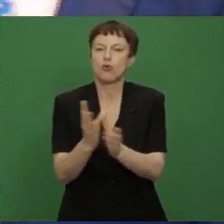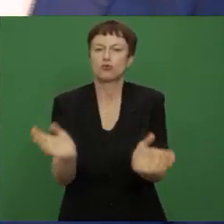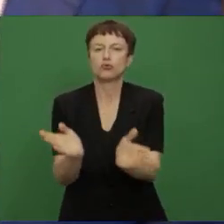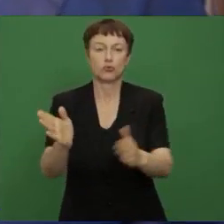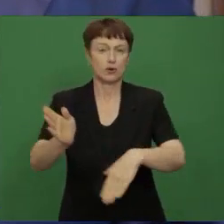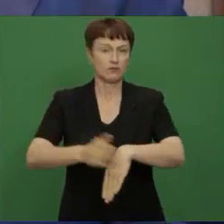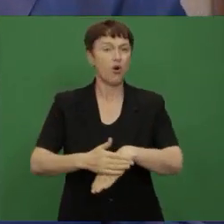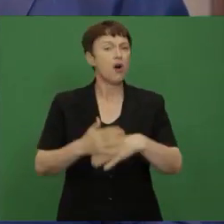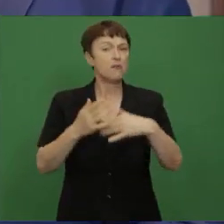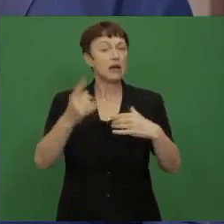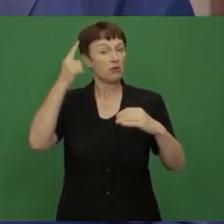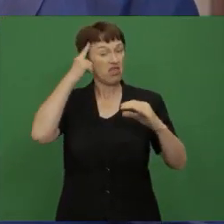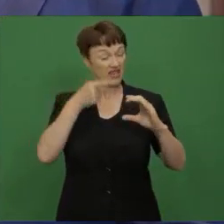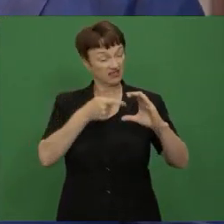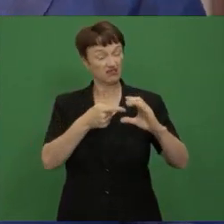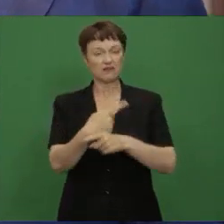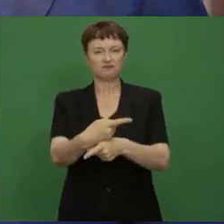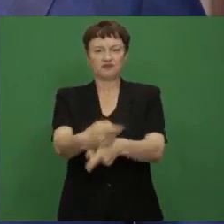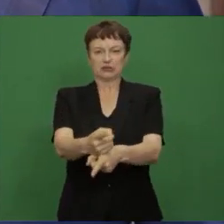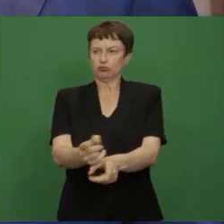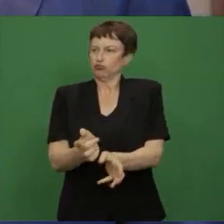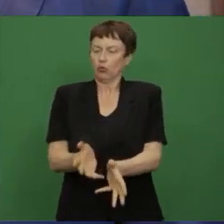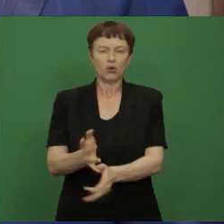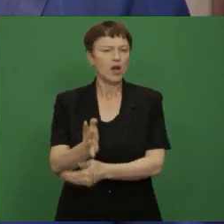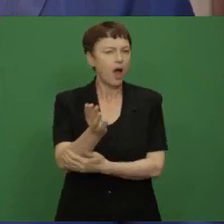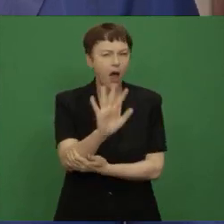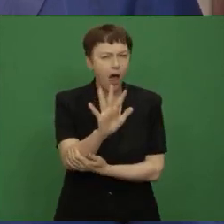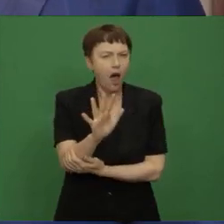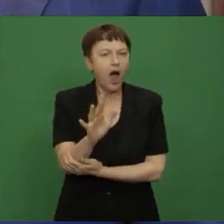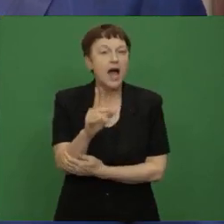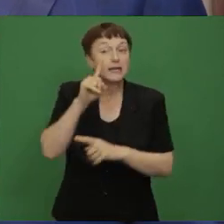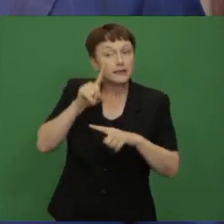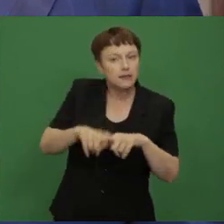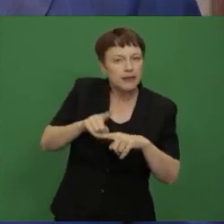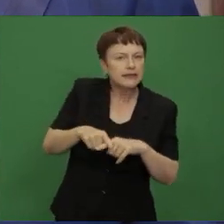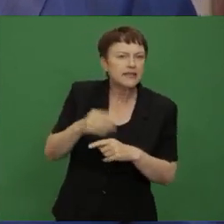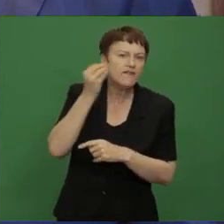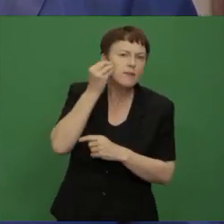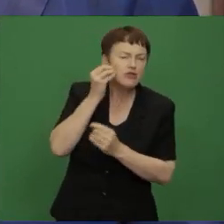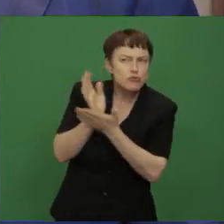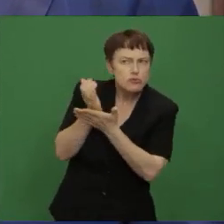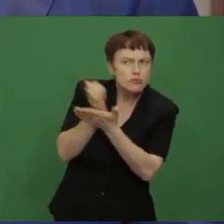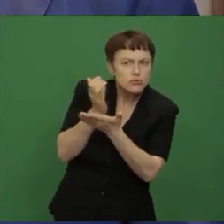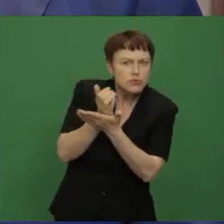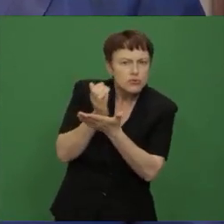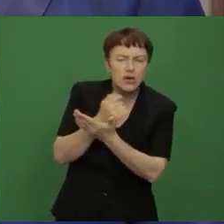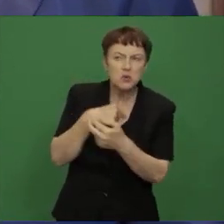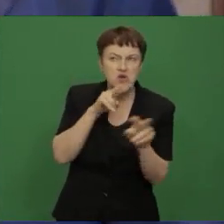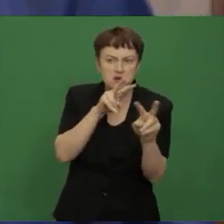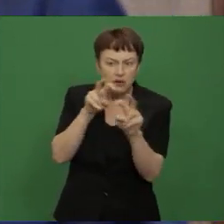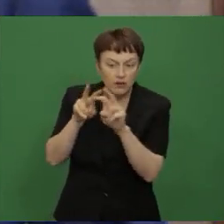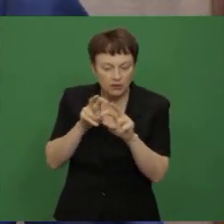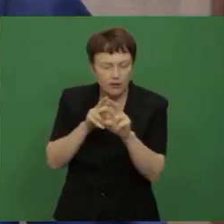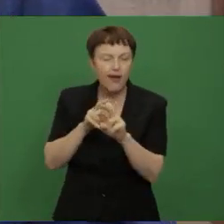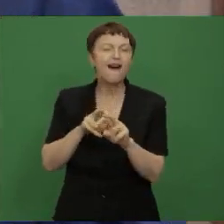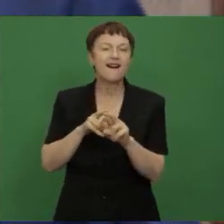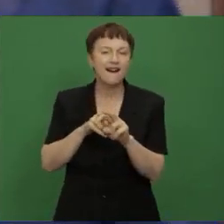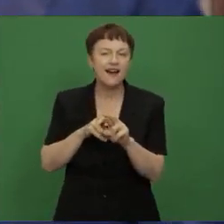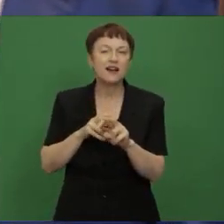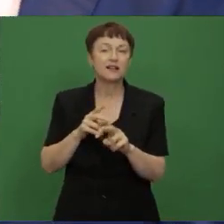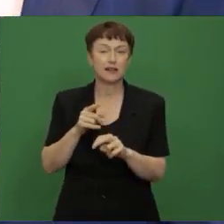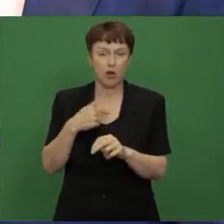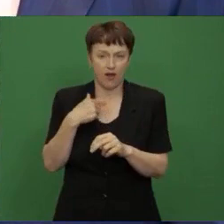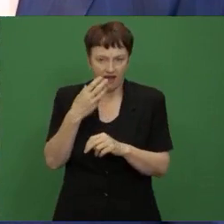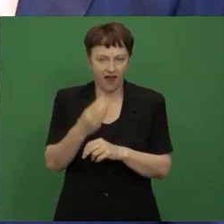future adjustments will be data dependent. The implied path of policy rates generated by the quarterly projection